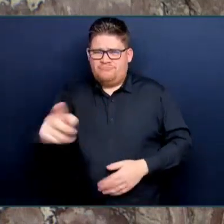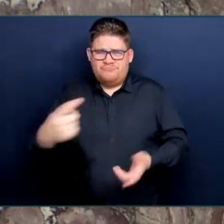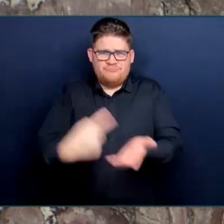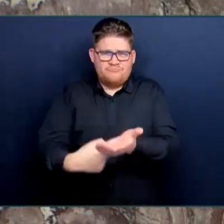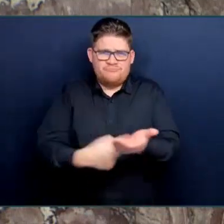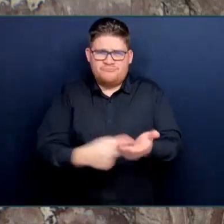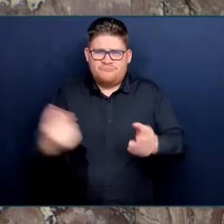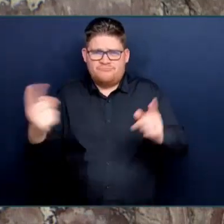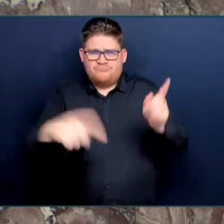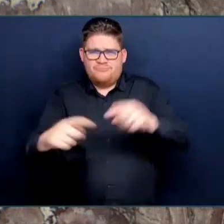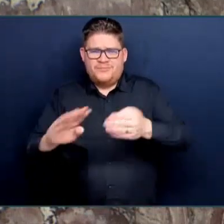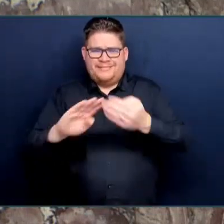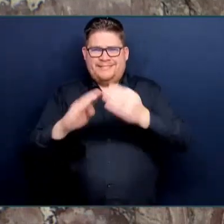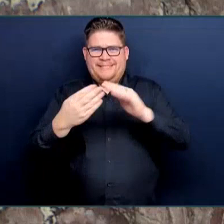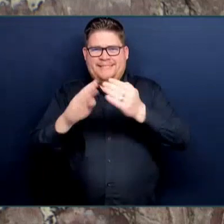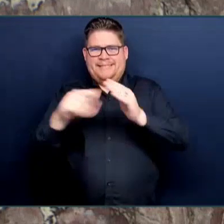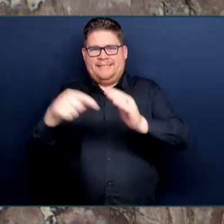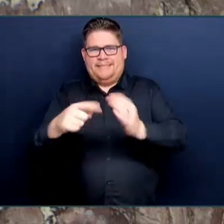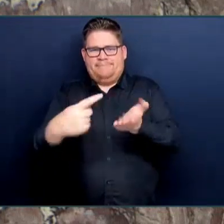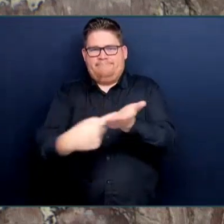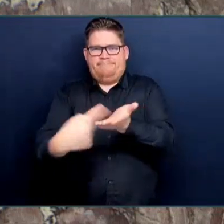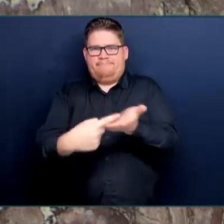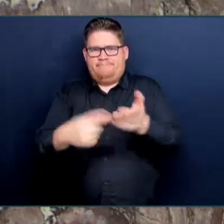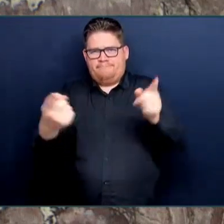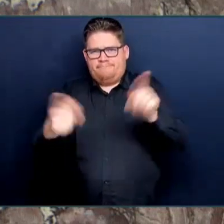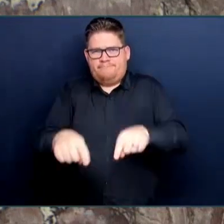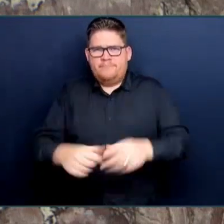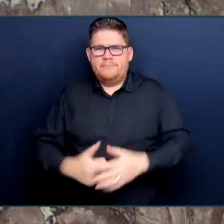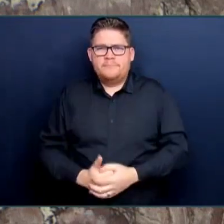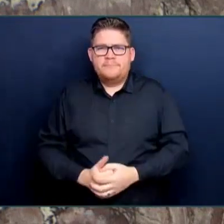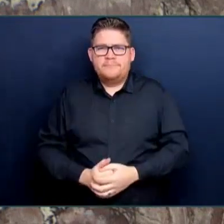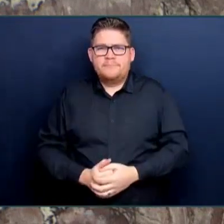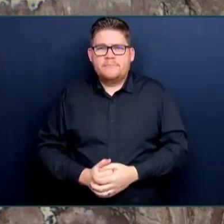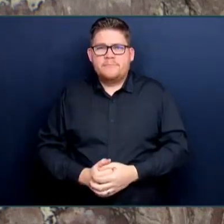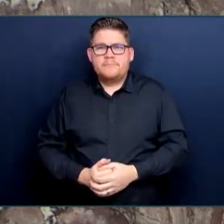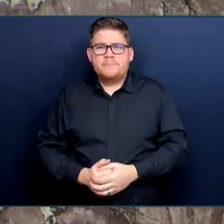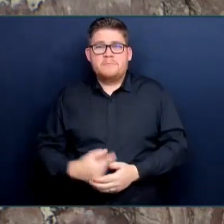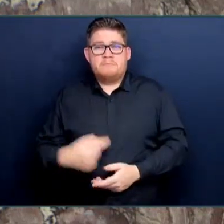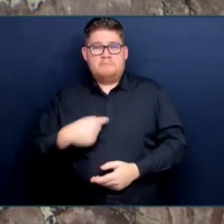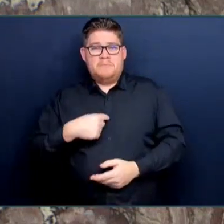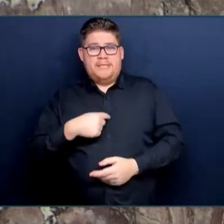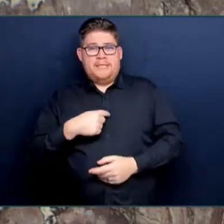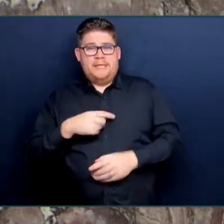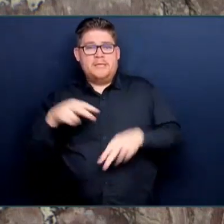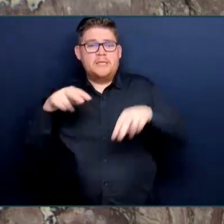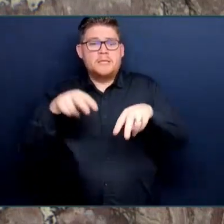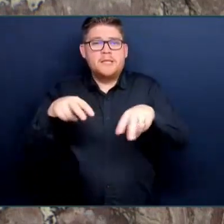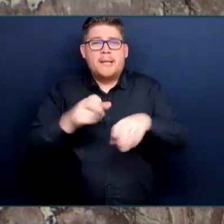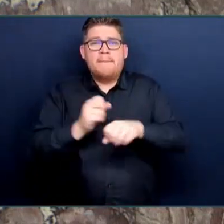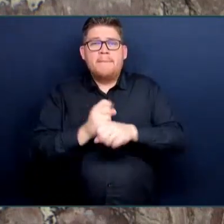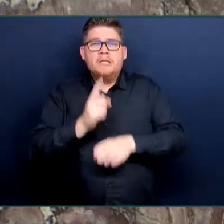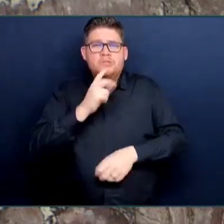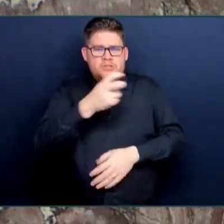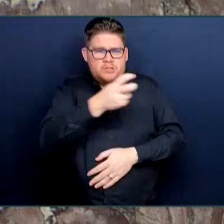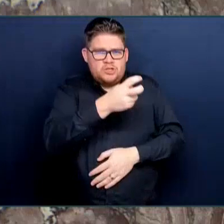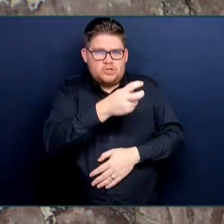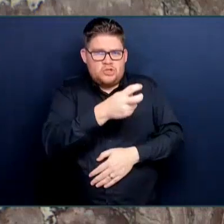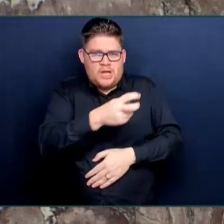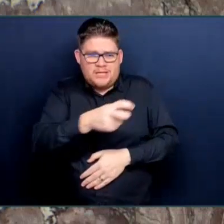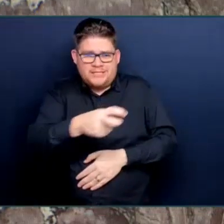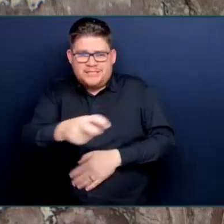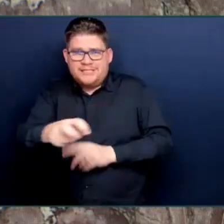of Police Services, my responsibility is to ensure that that transition goes smoothly, that it abides by the agreements, that the parties are working together in a cooperative